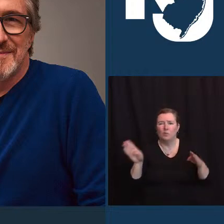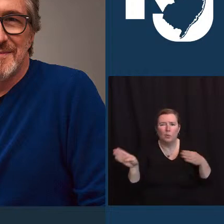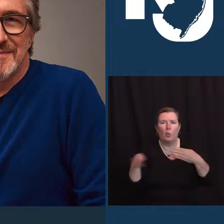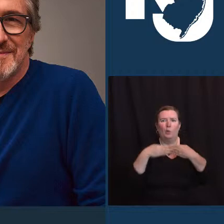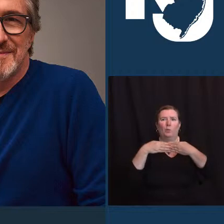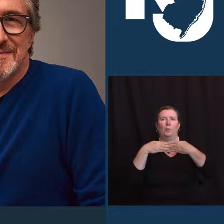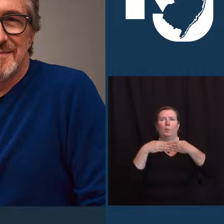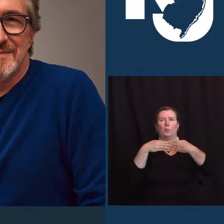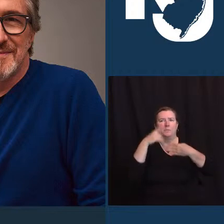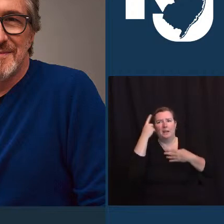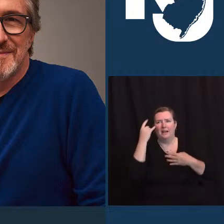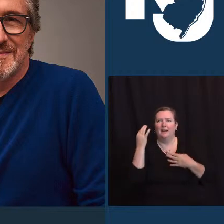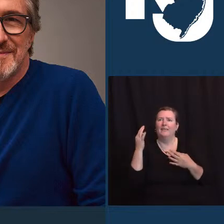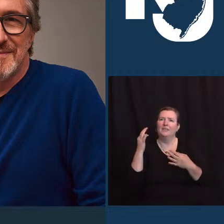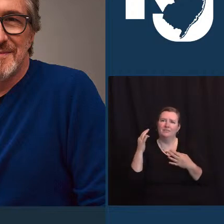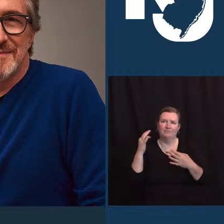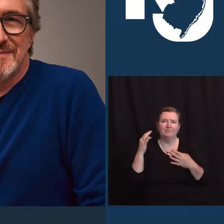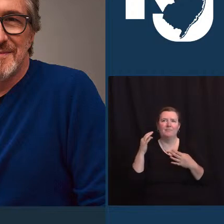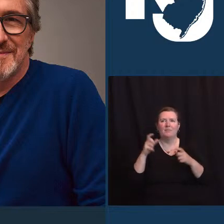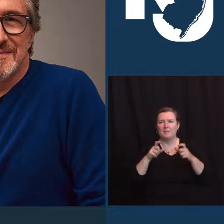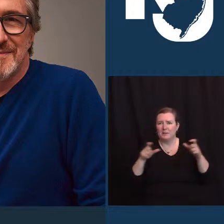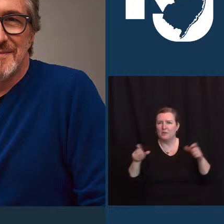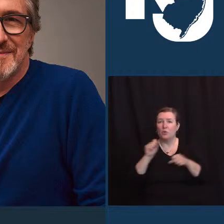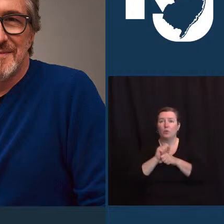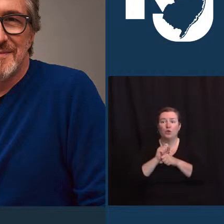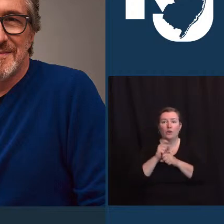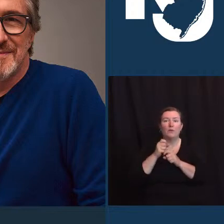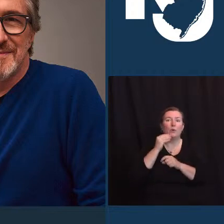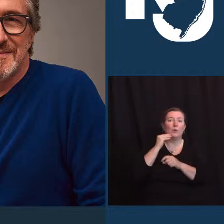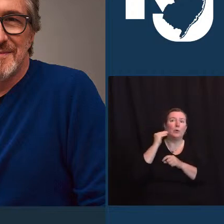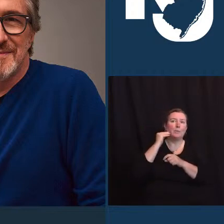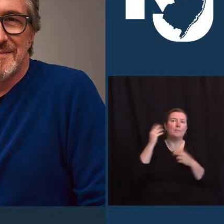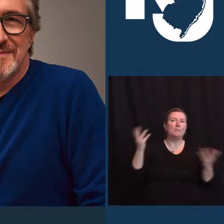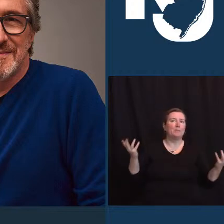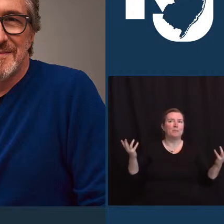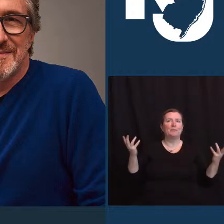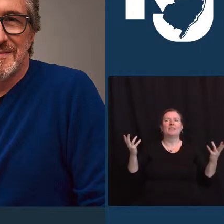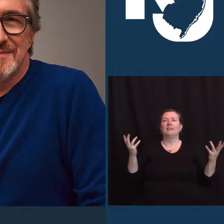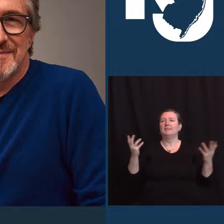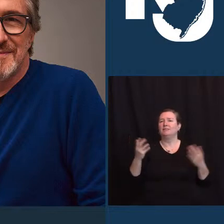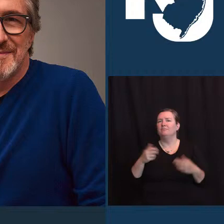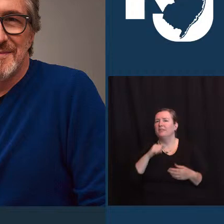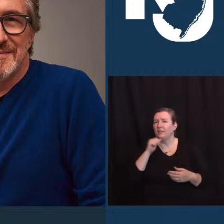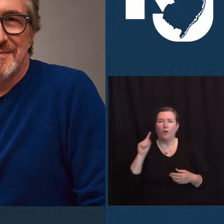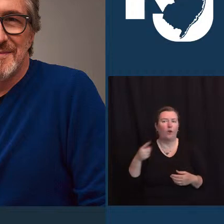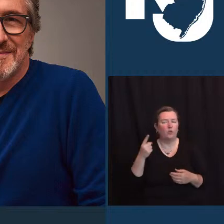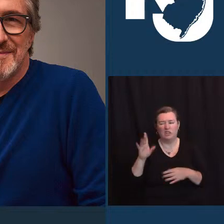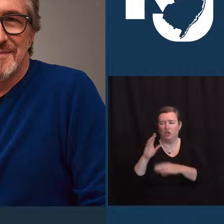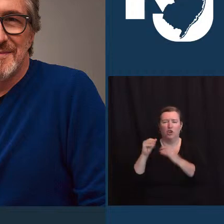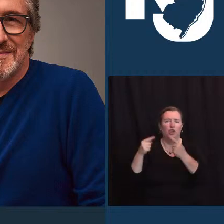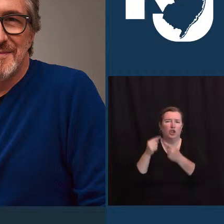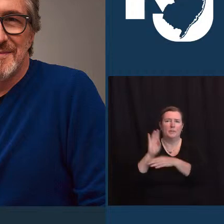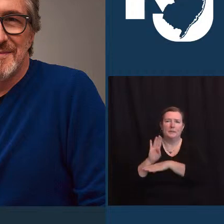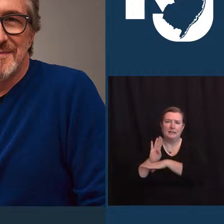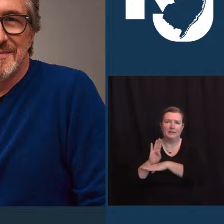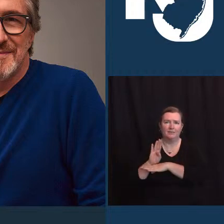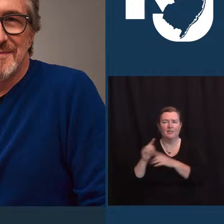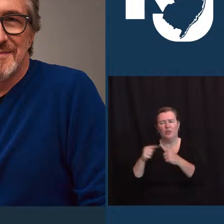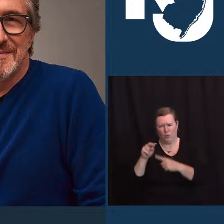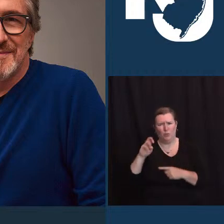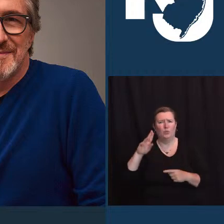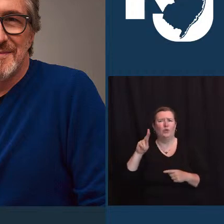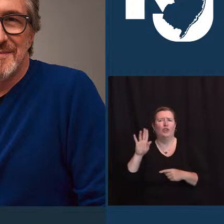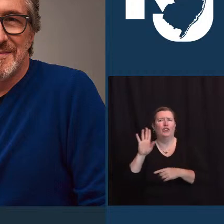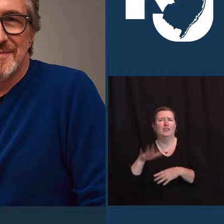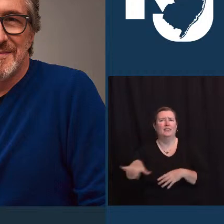of the pandemic would radiate throughout the city. Working in partnership with city officials, community and tenant organizations, and